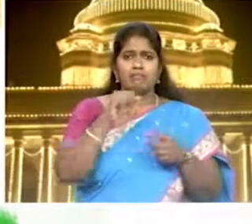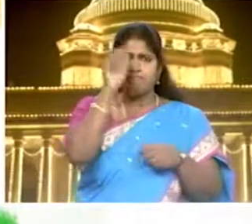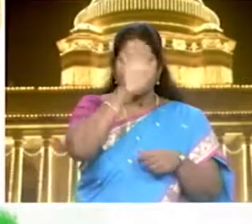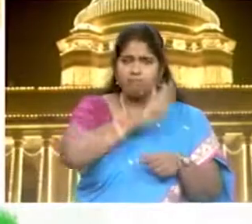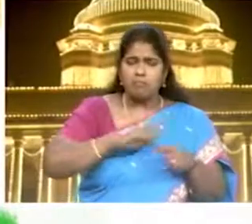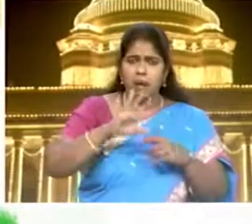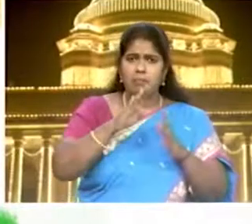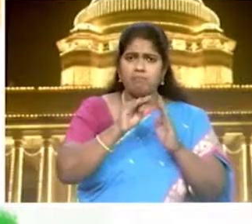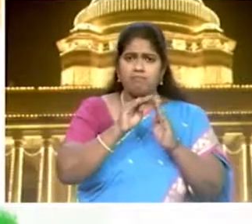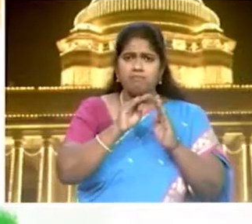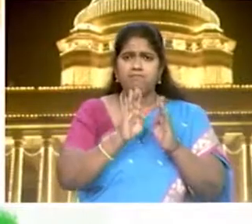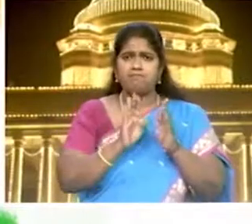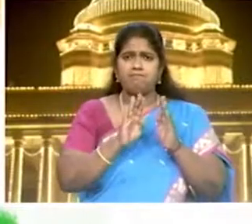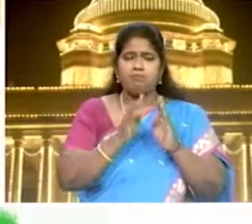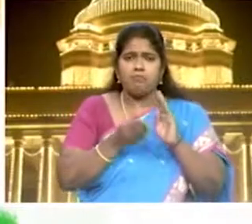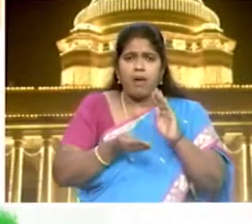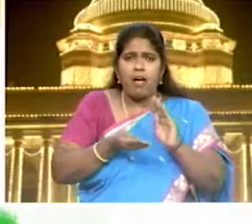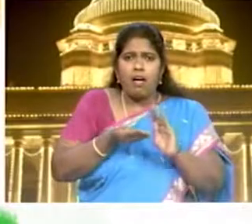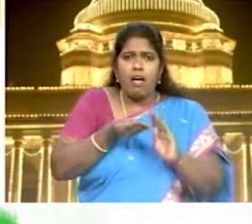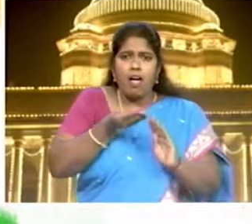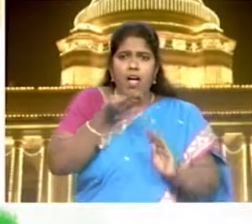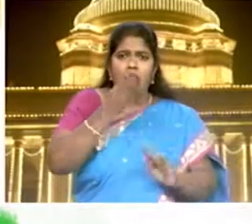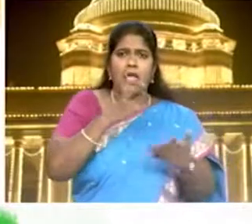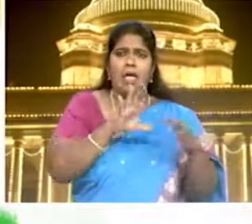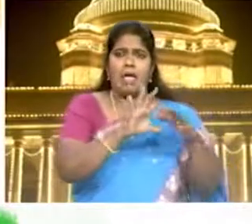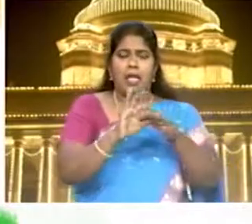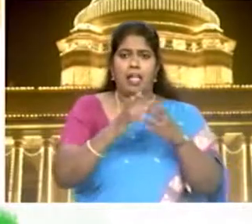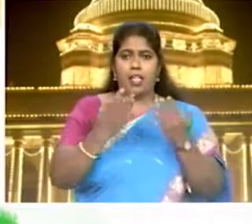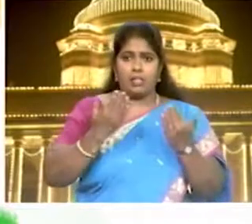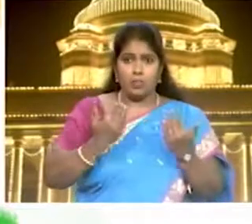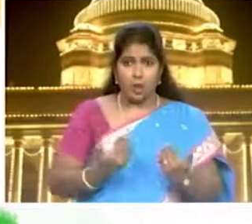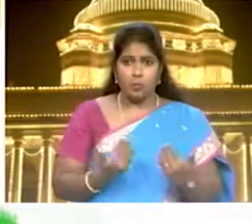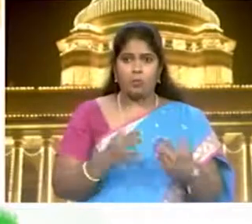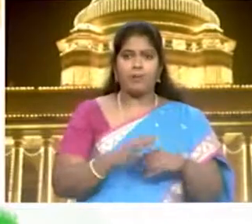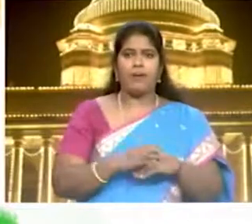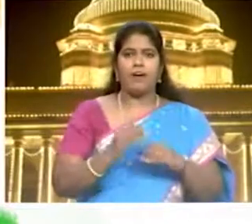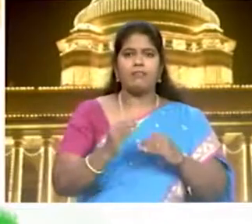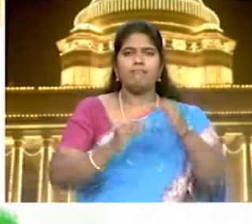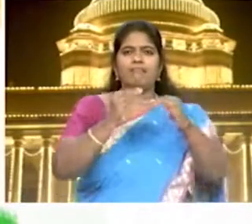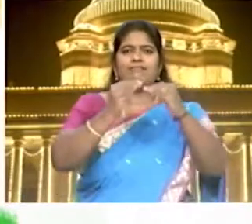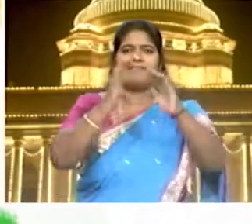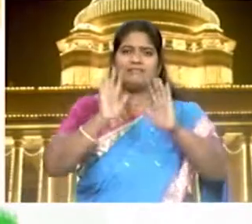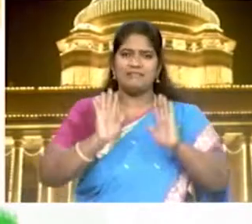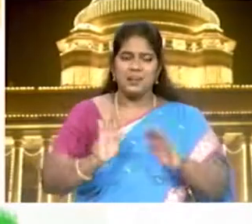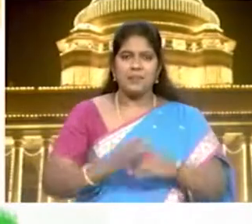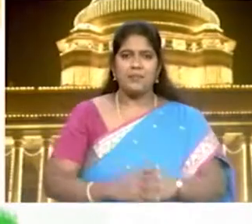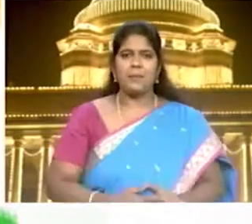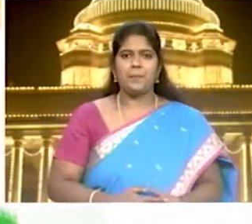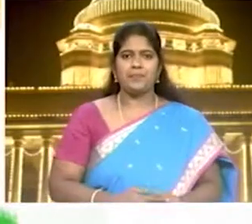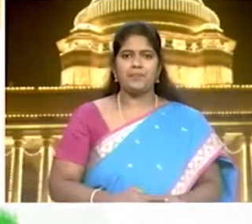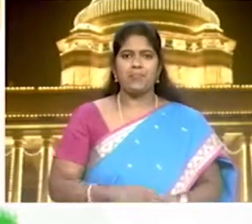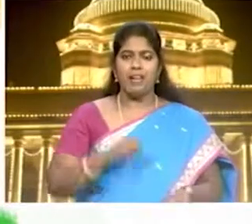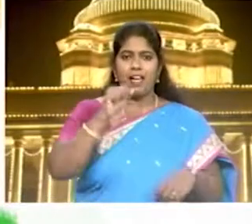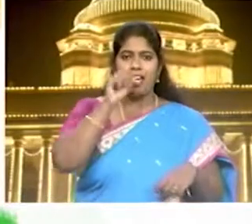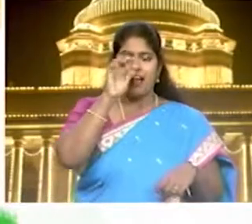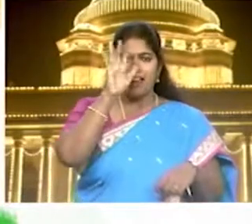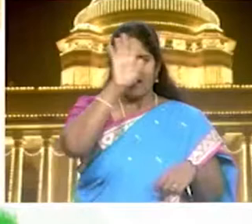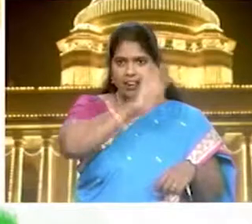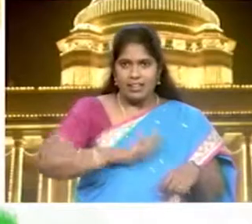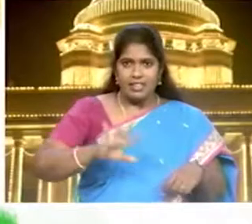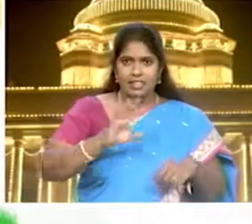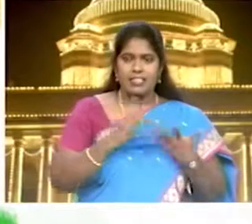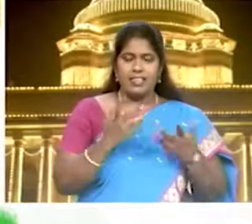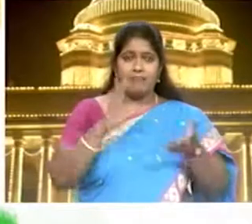India got its act together and is now moving forward. India is among the fastest growing